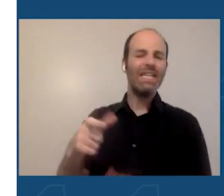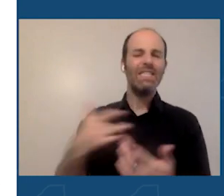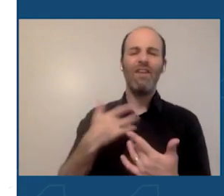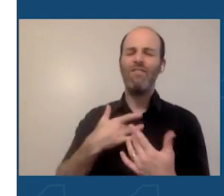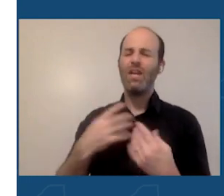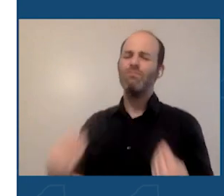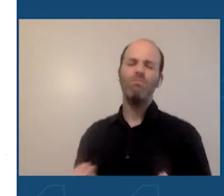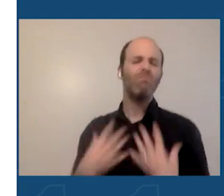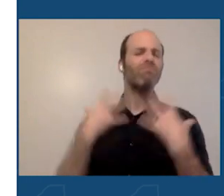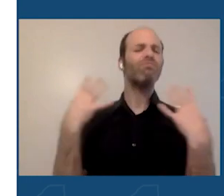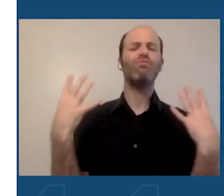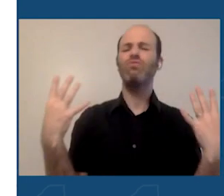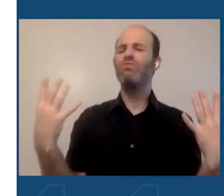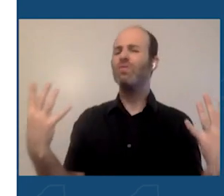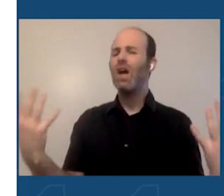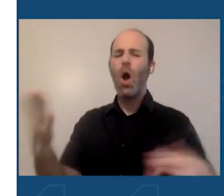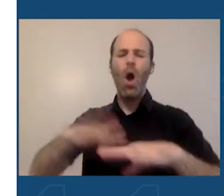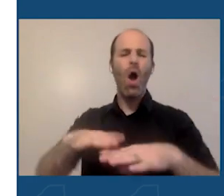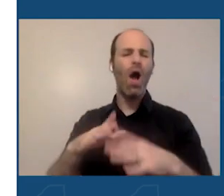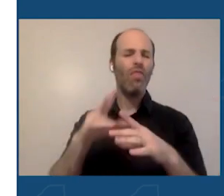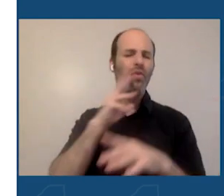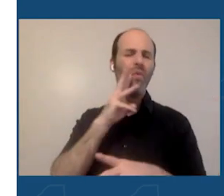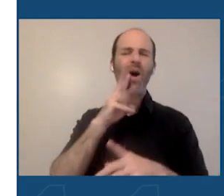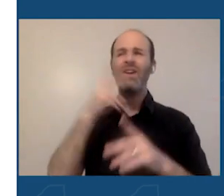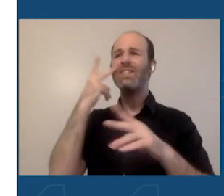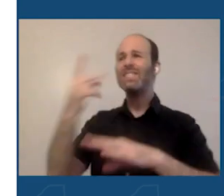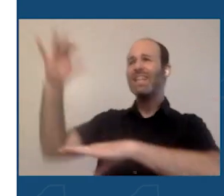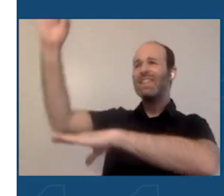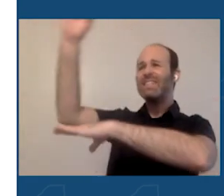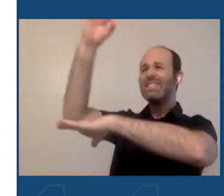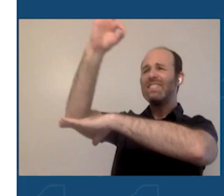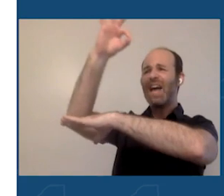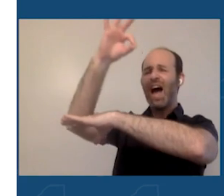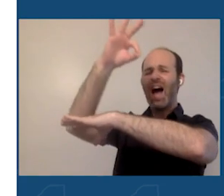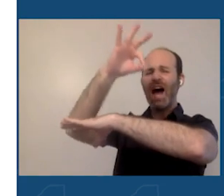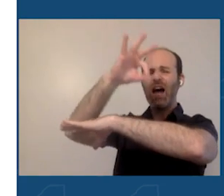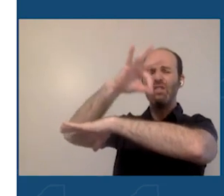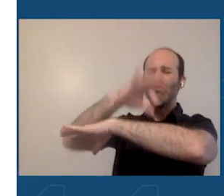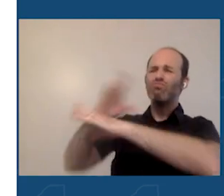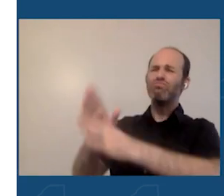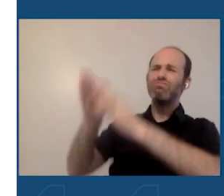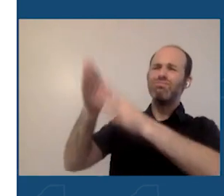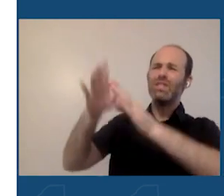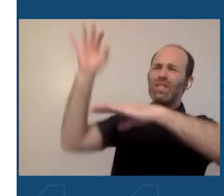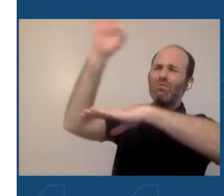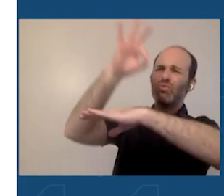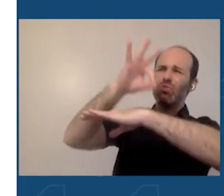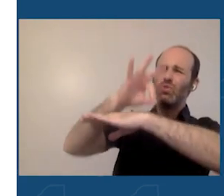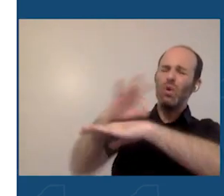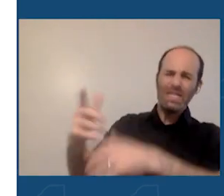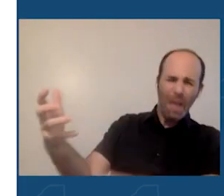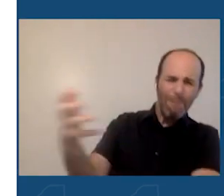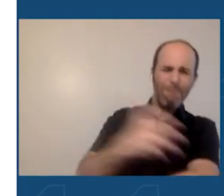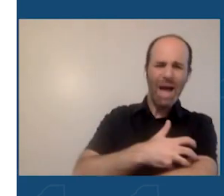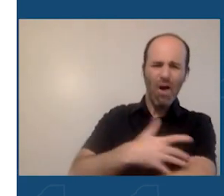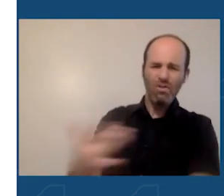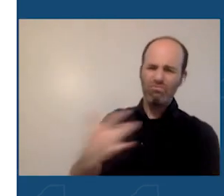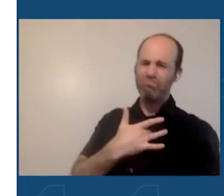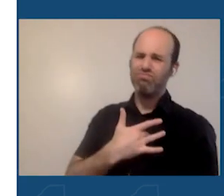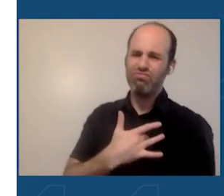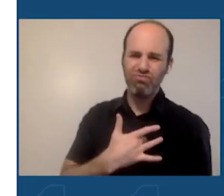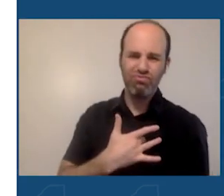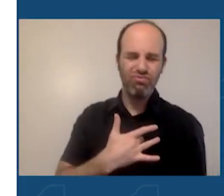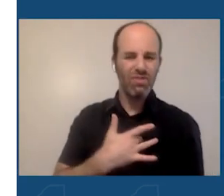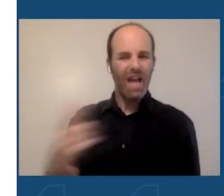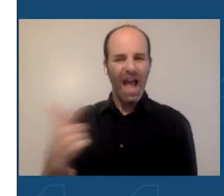experience of being on the water and watching the sunset over the buildings. And it's a powerful force. And it's something I do believe that after we've been so beaten down